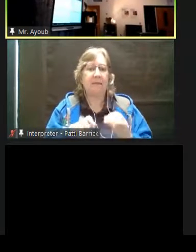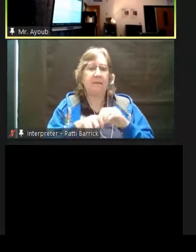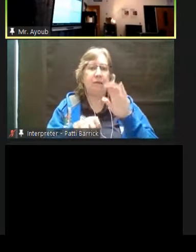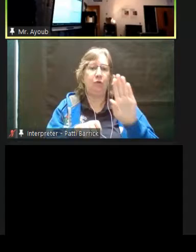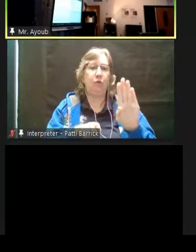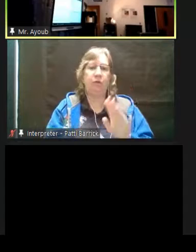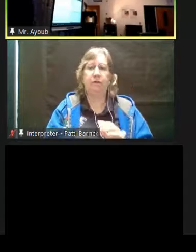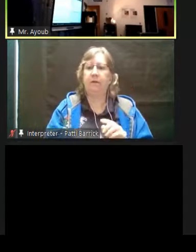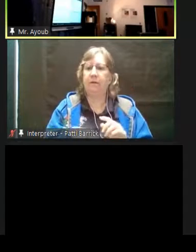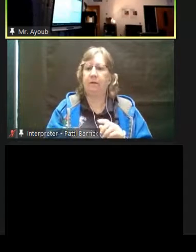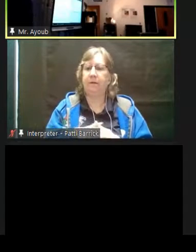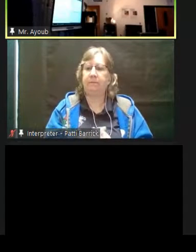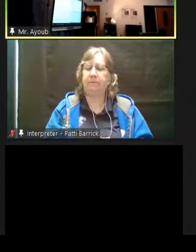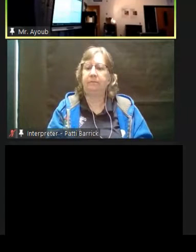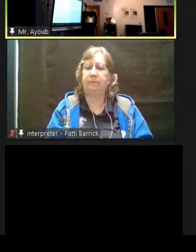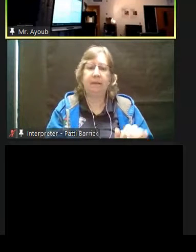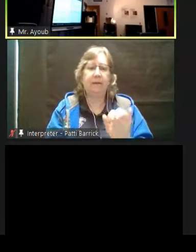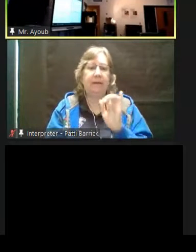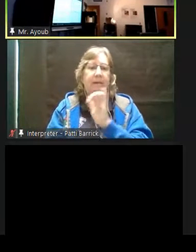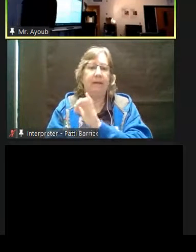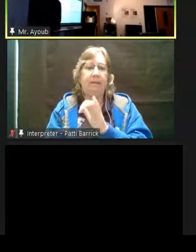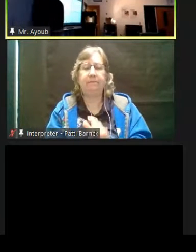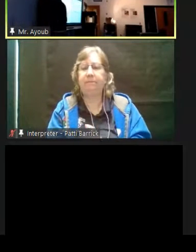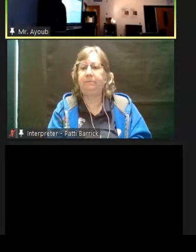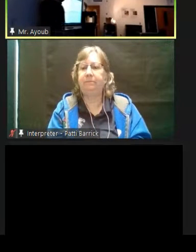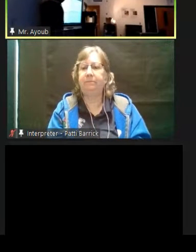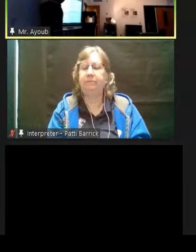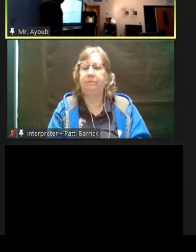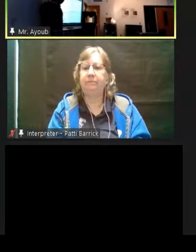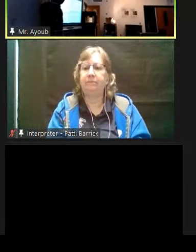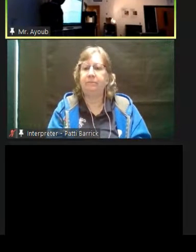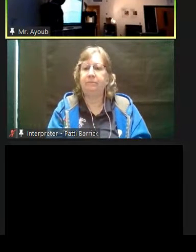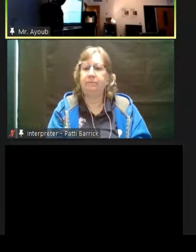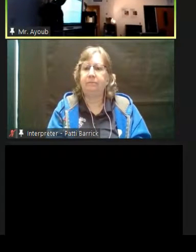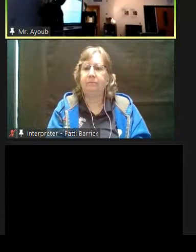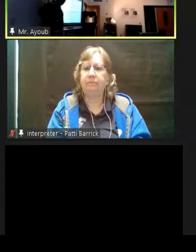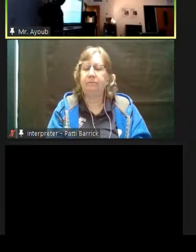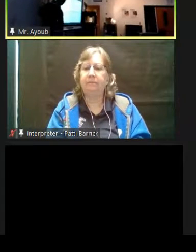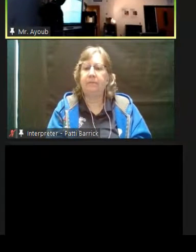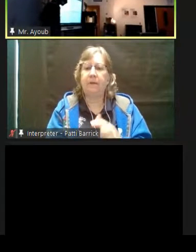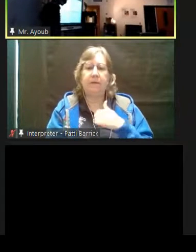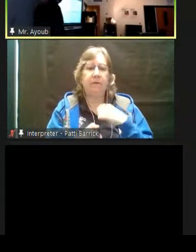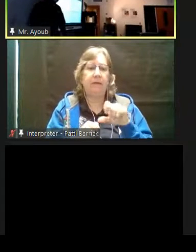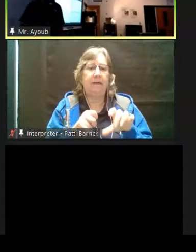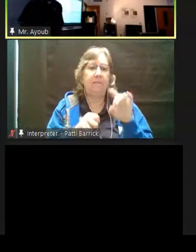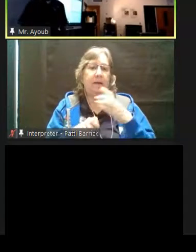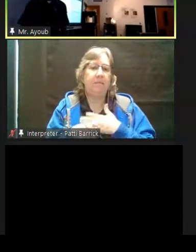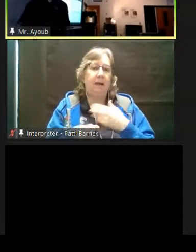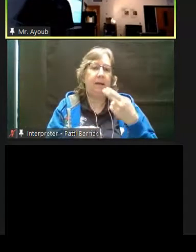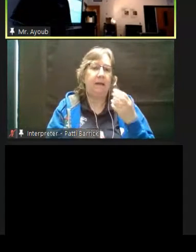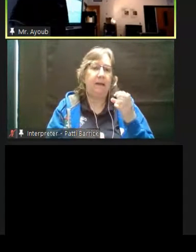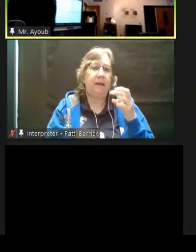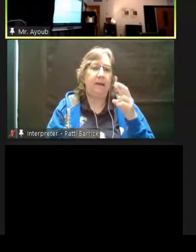even break this out so I can find it better. So if I was breaking this out, I go, here's my header, and I go to this.